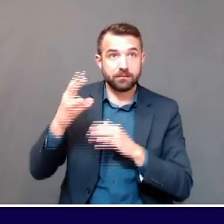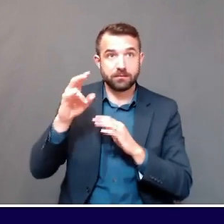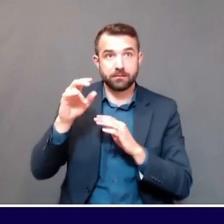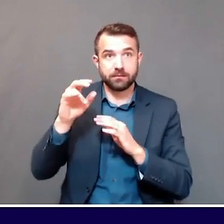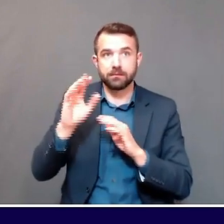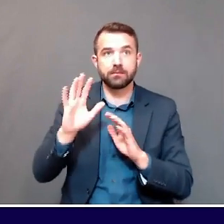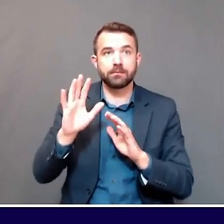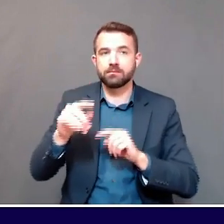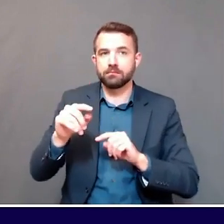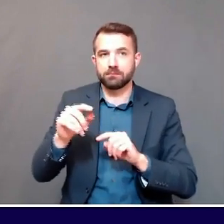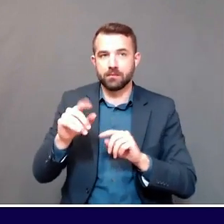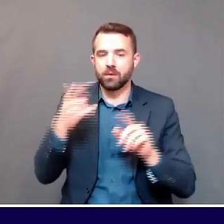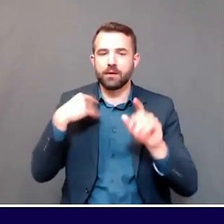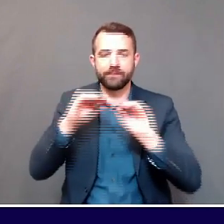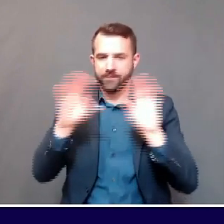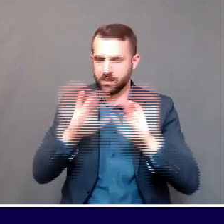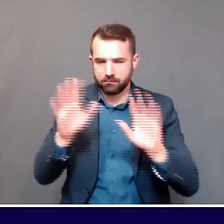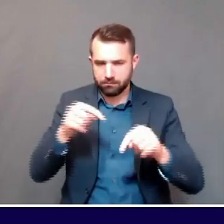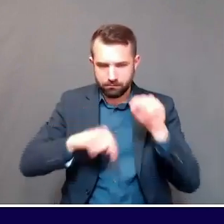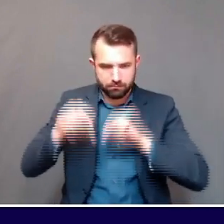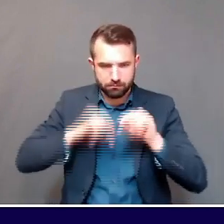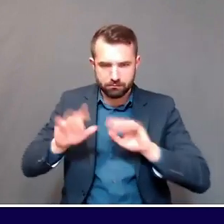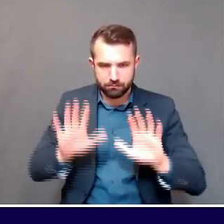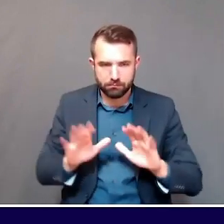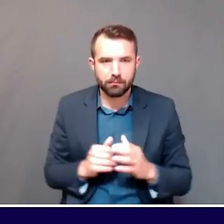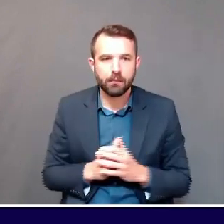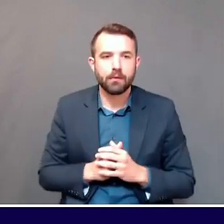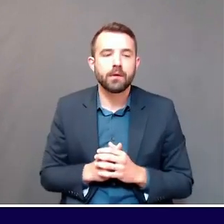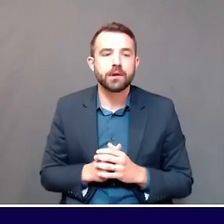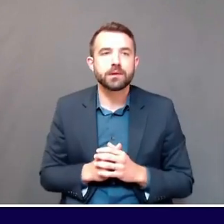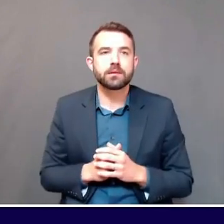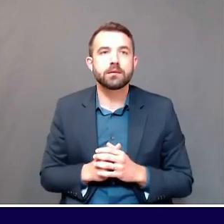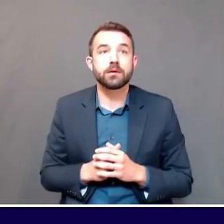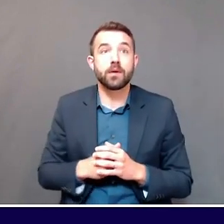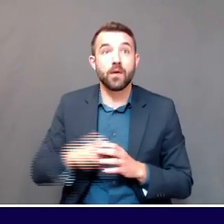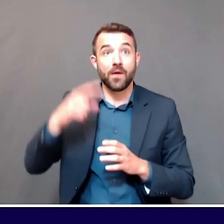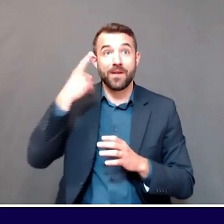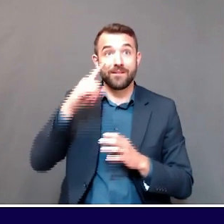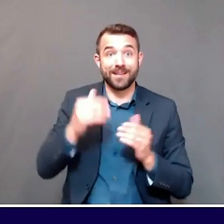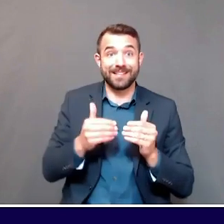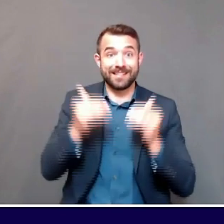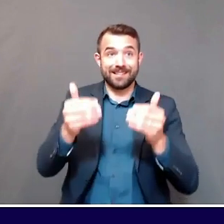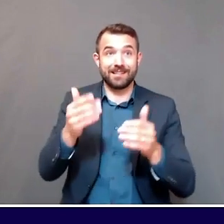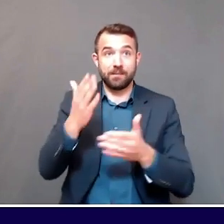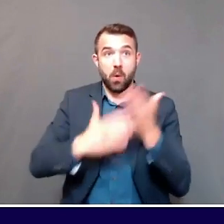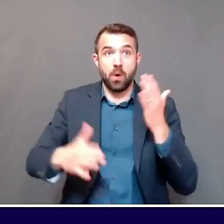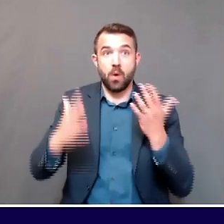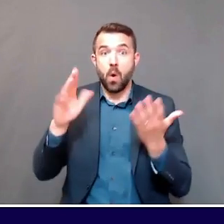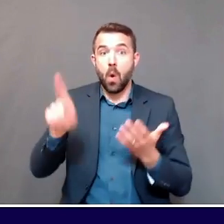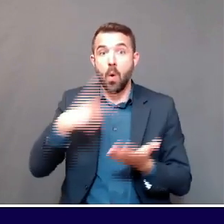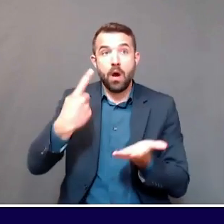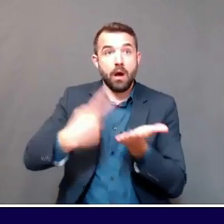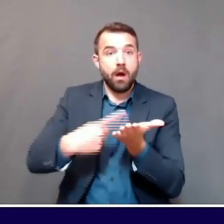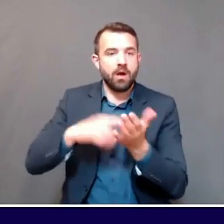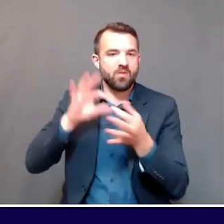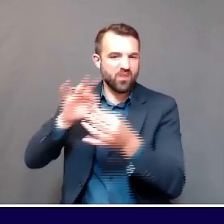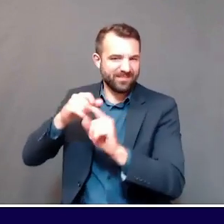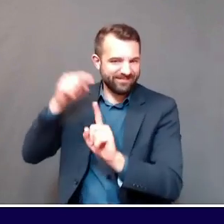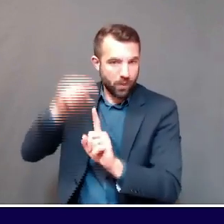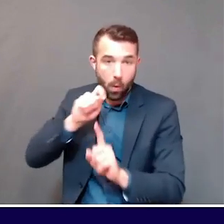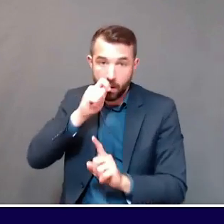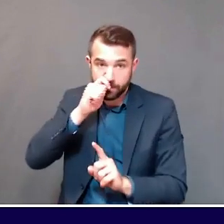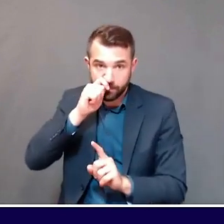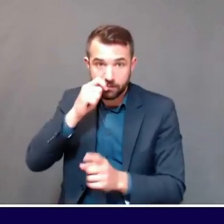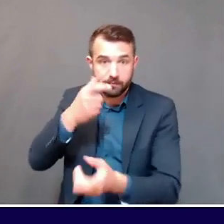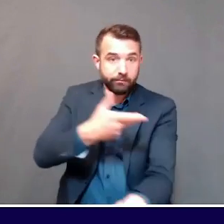this piece, I'm just going to be talking about the PCR tests. Because as we're talking about what we've learned